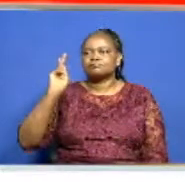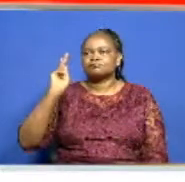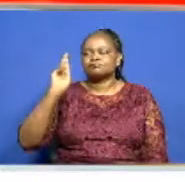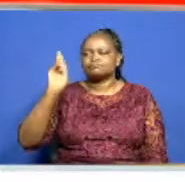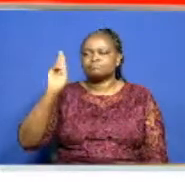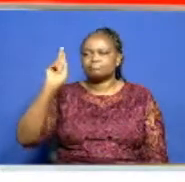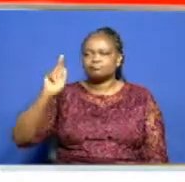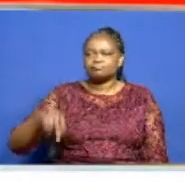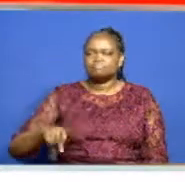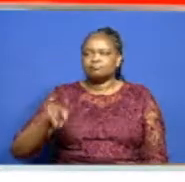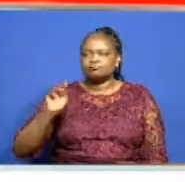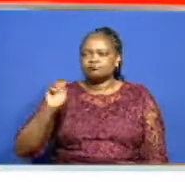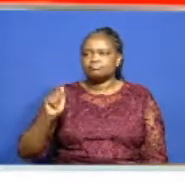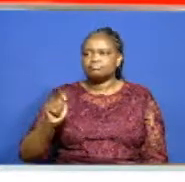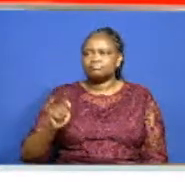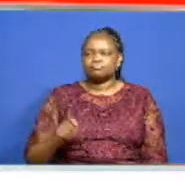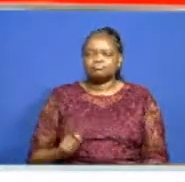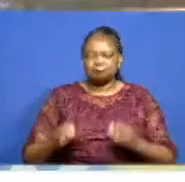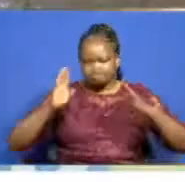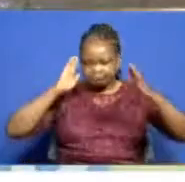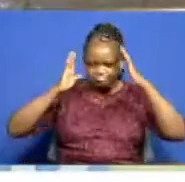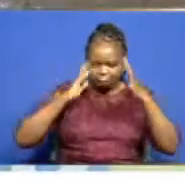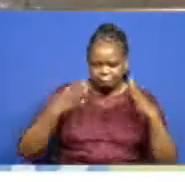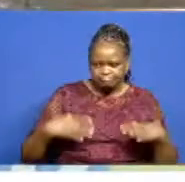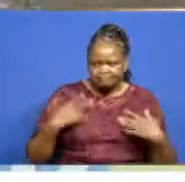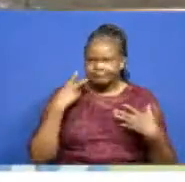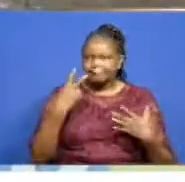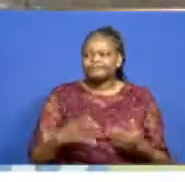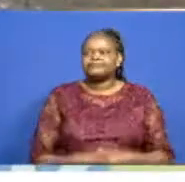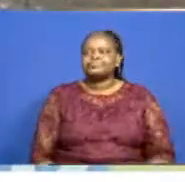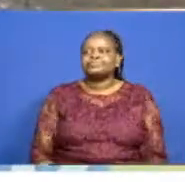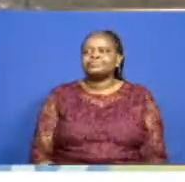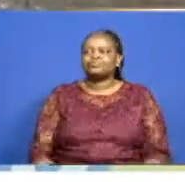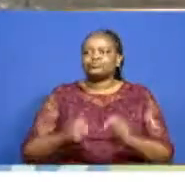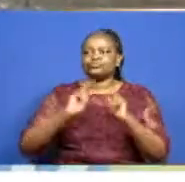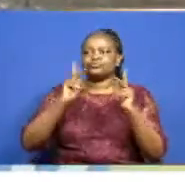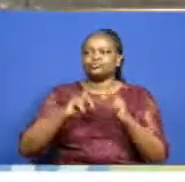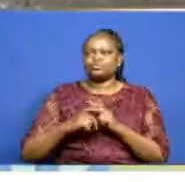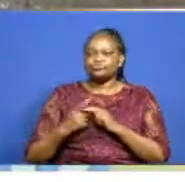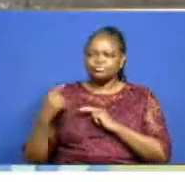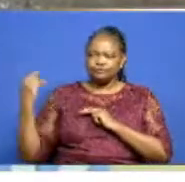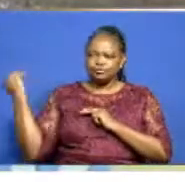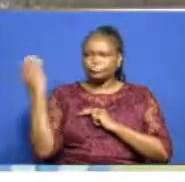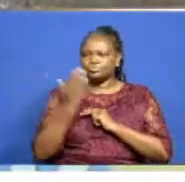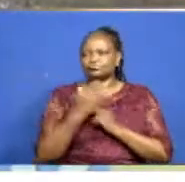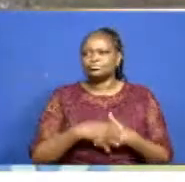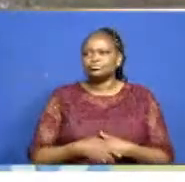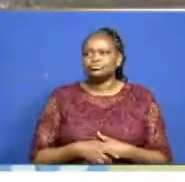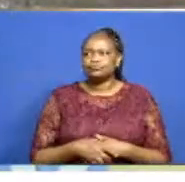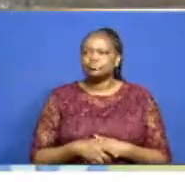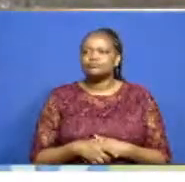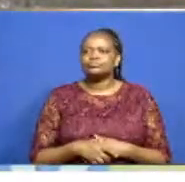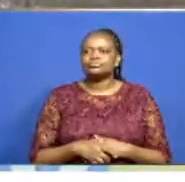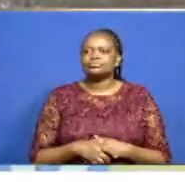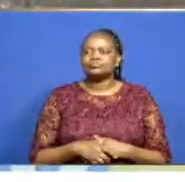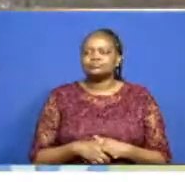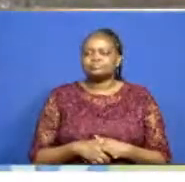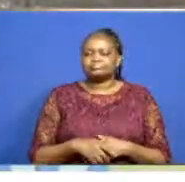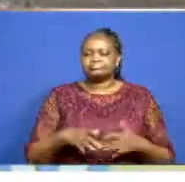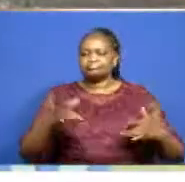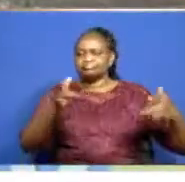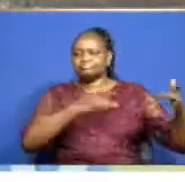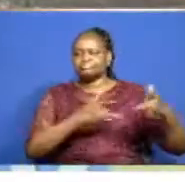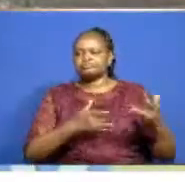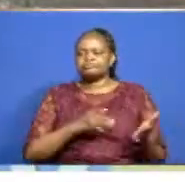for us as well. Hello, viewers. All right. So we want to begin straight away, just looking at the situation in